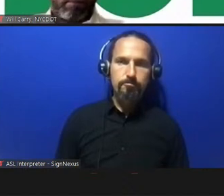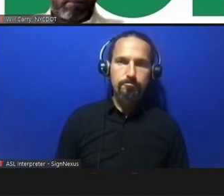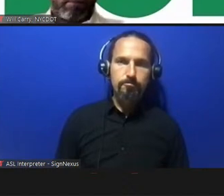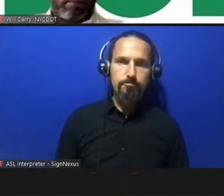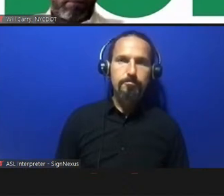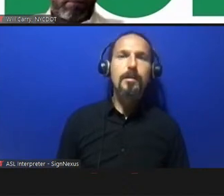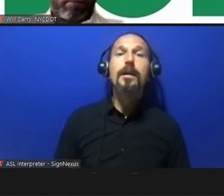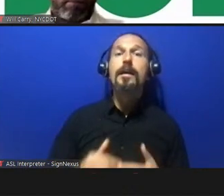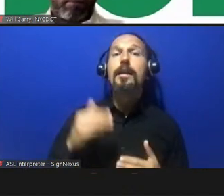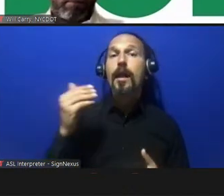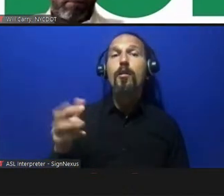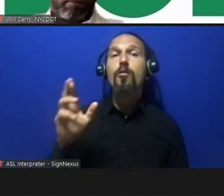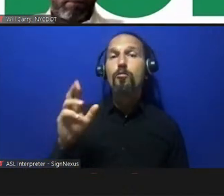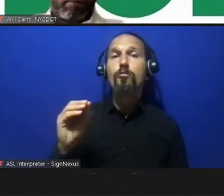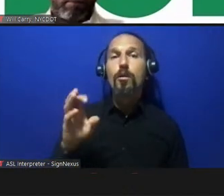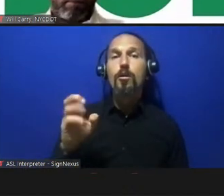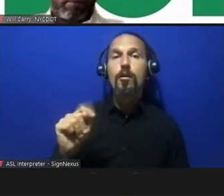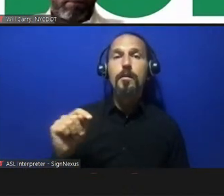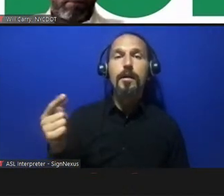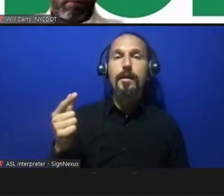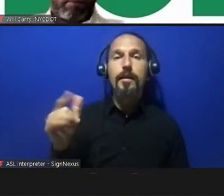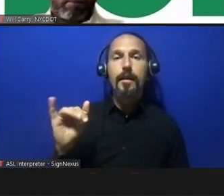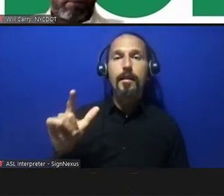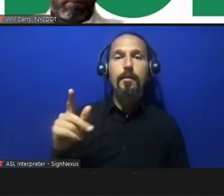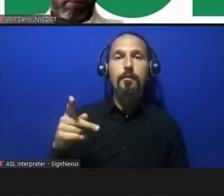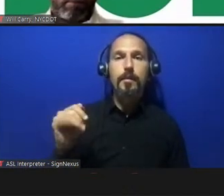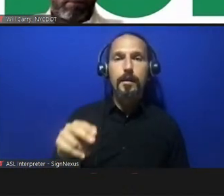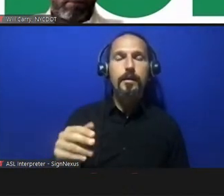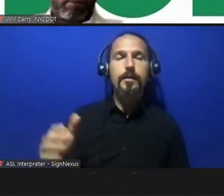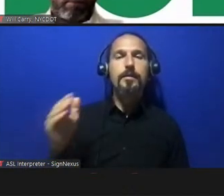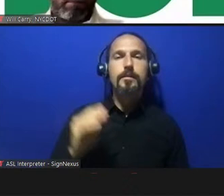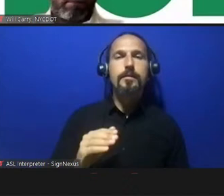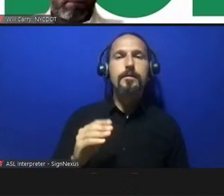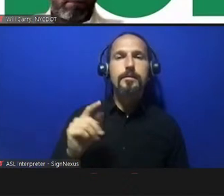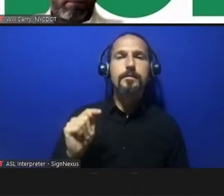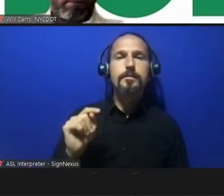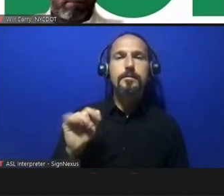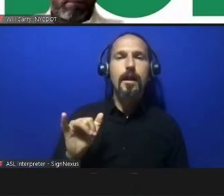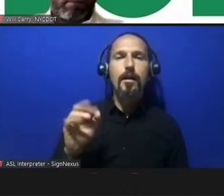the next speaker is robert gilpin followed by tyron murray